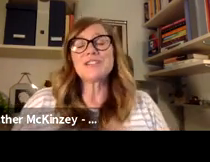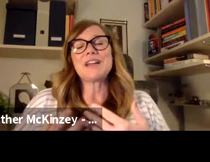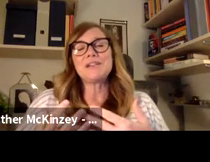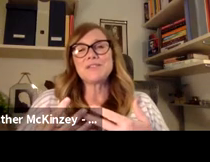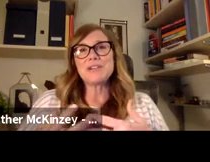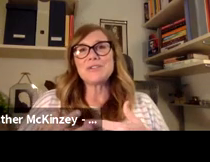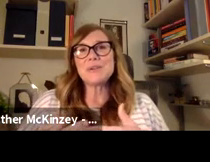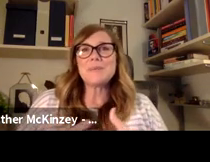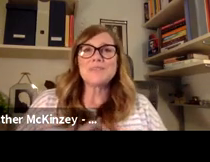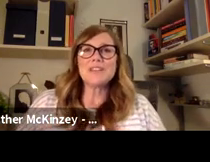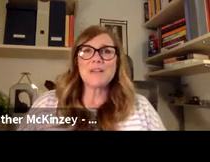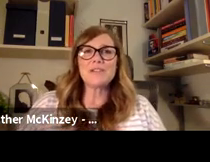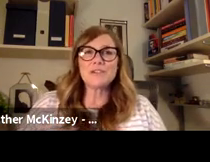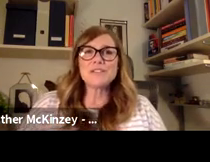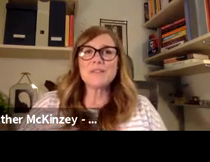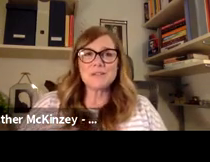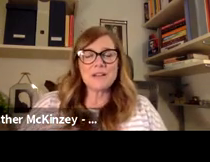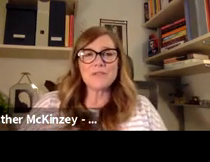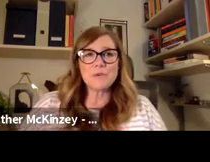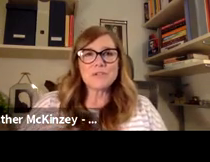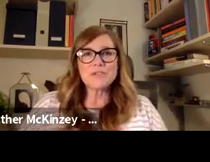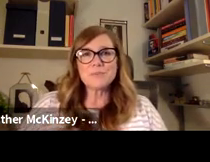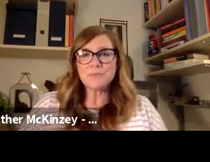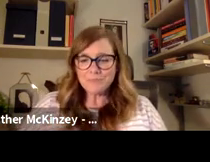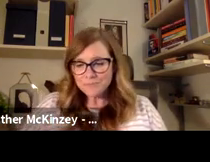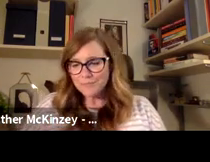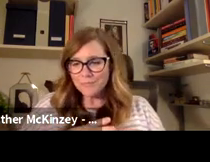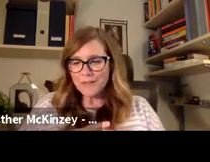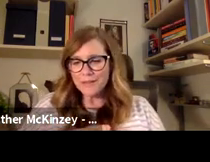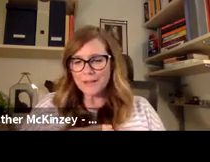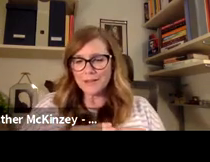function or executive skills. You might have heard some of these metaphors.